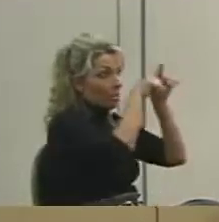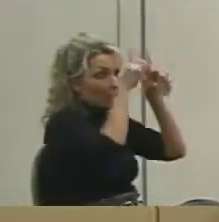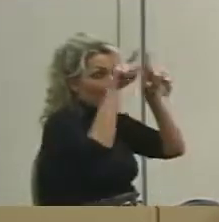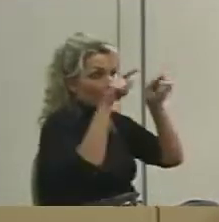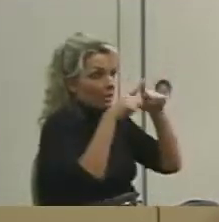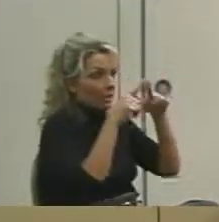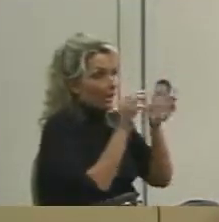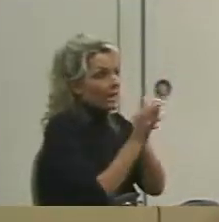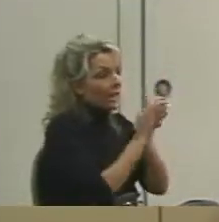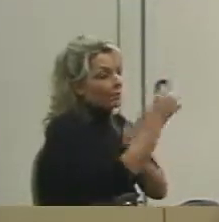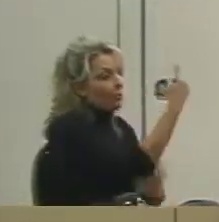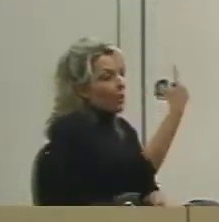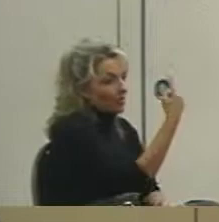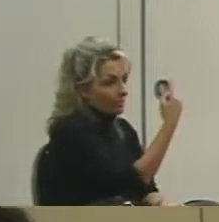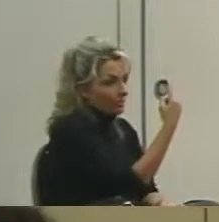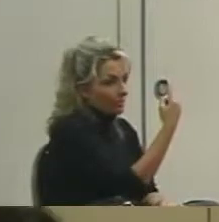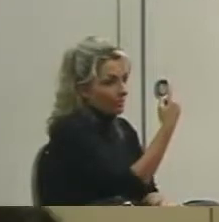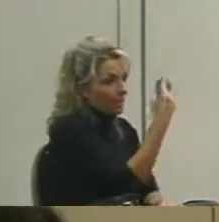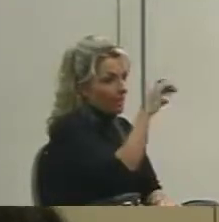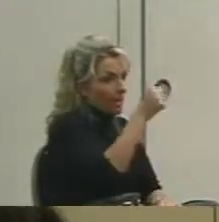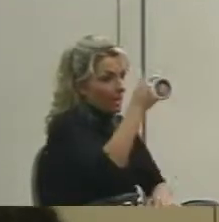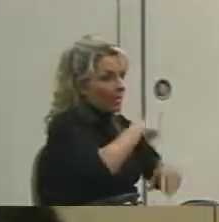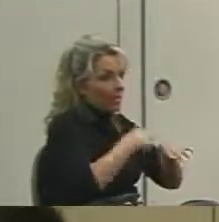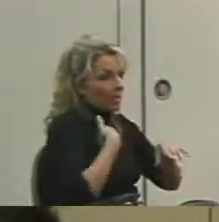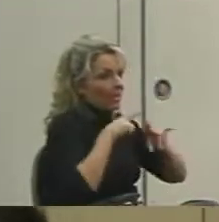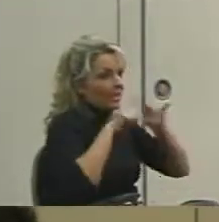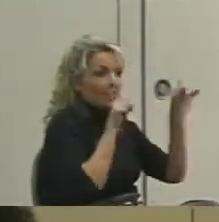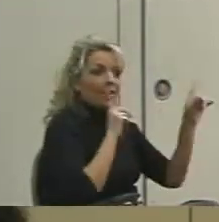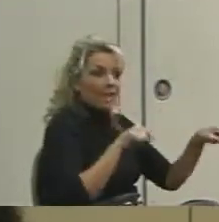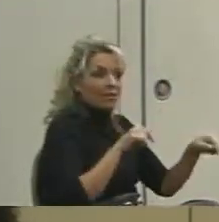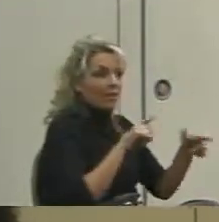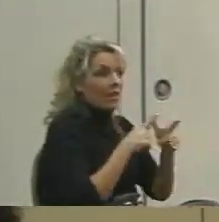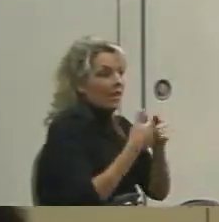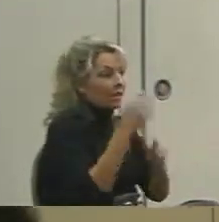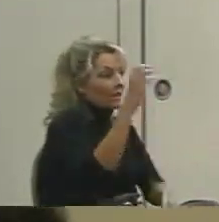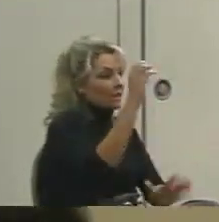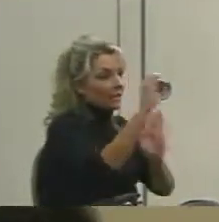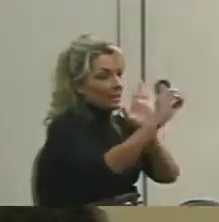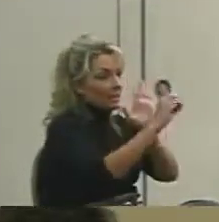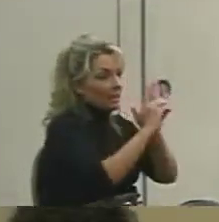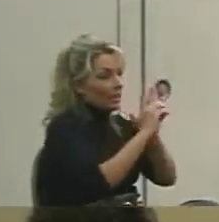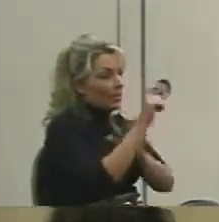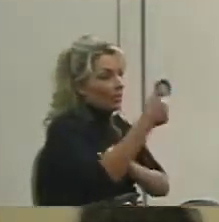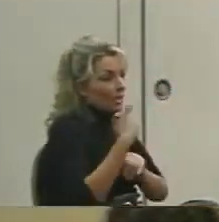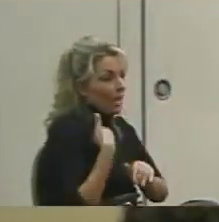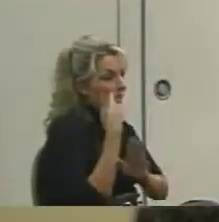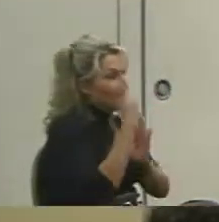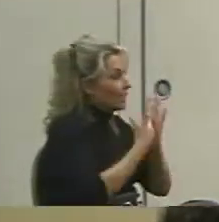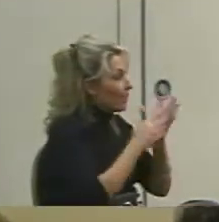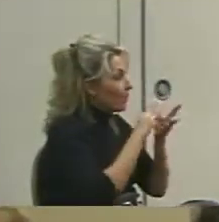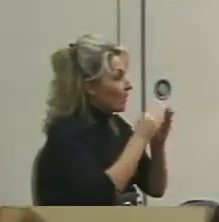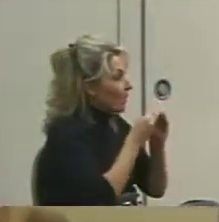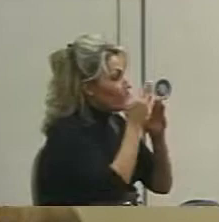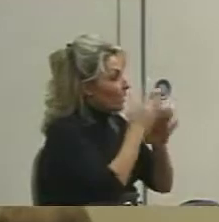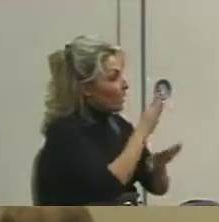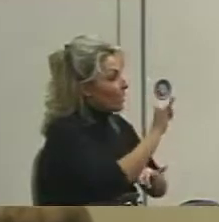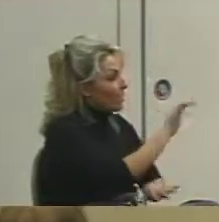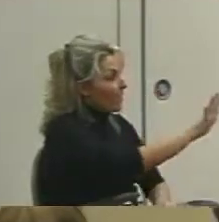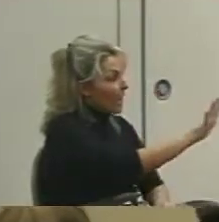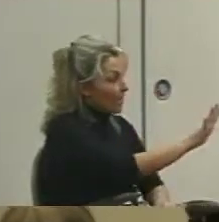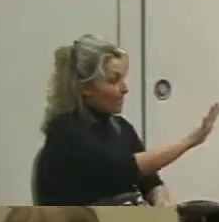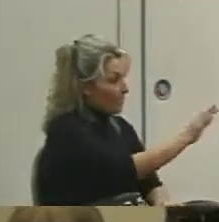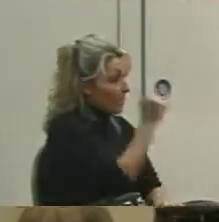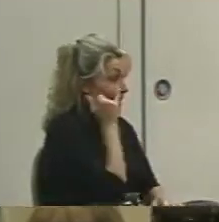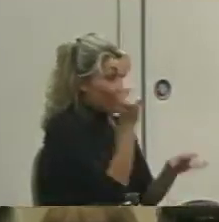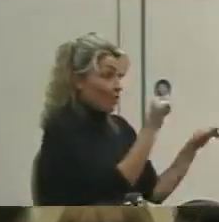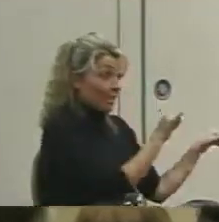counts as a 1. Anytime you got different answers, that counts as a 0. So you should have some number divided by 5. If they're the